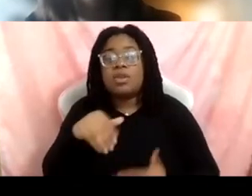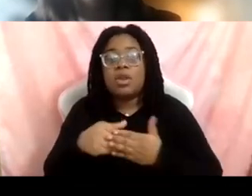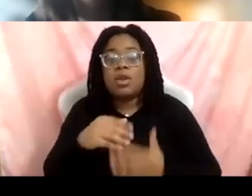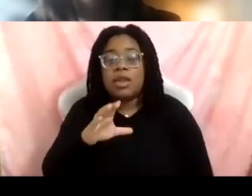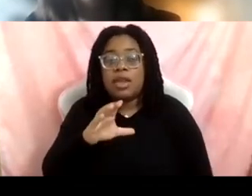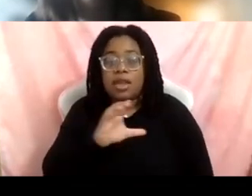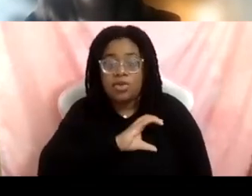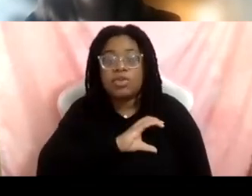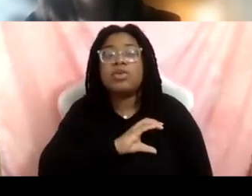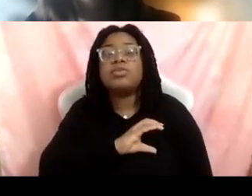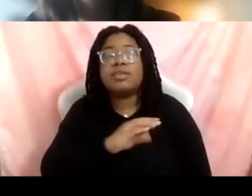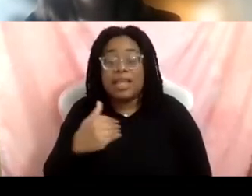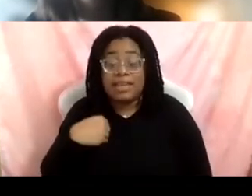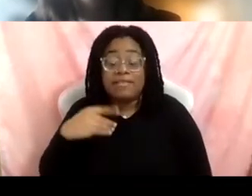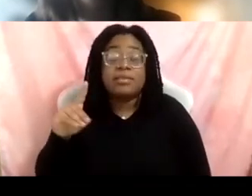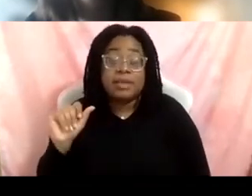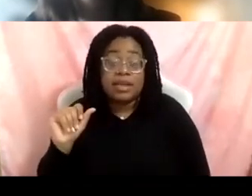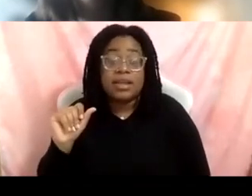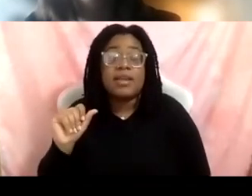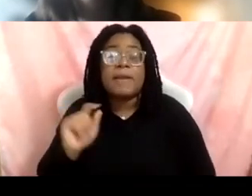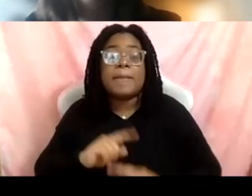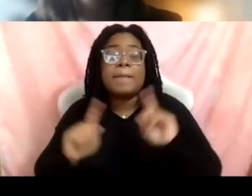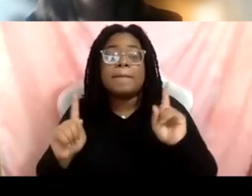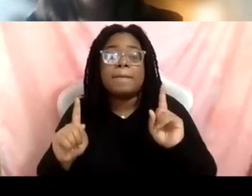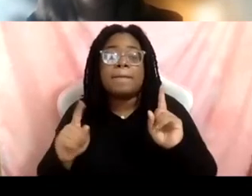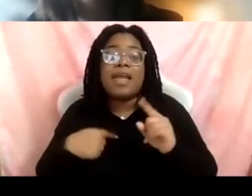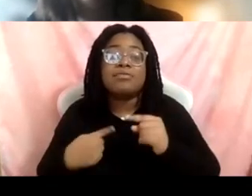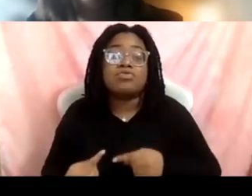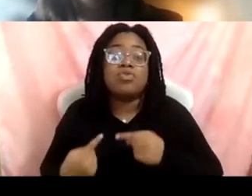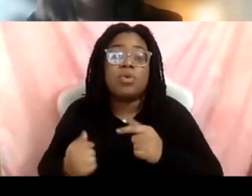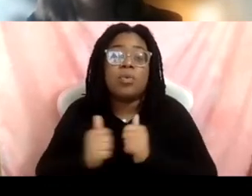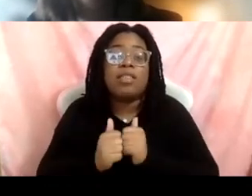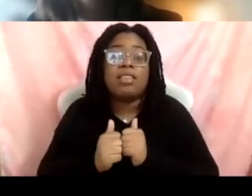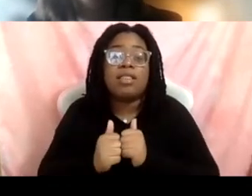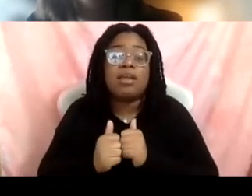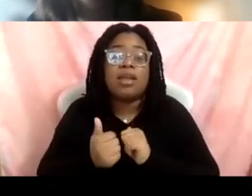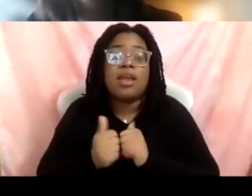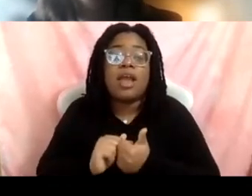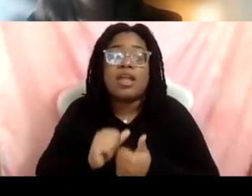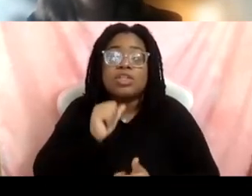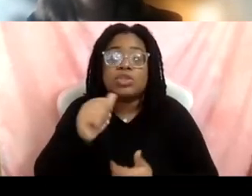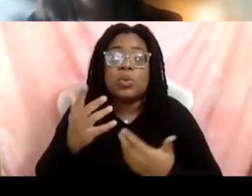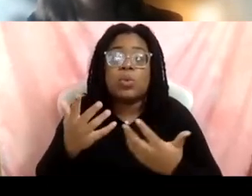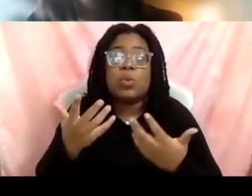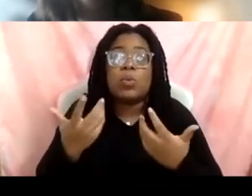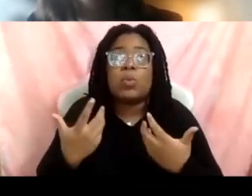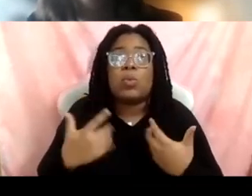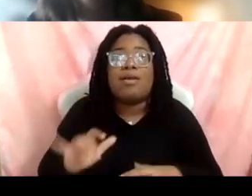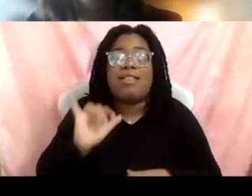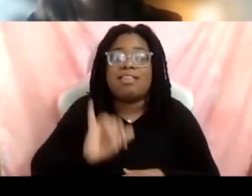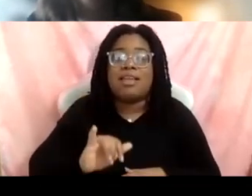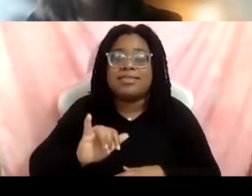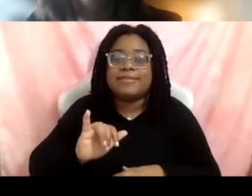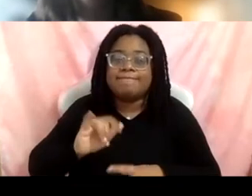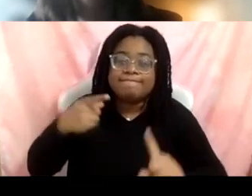that I write have a disability, but I've struggled with how I don't want that to be the forefront of the story.